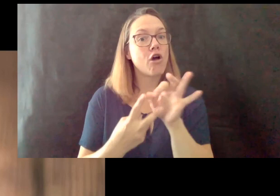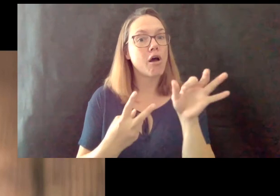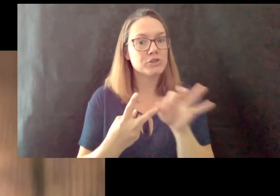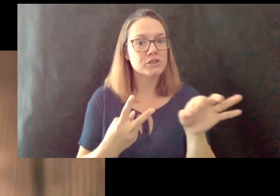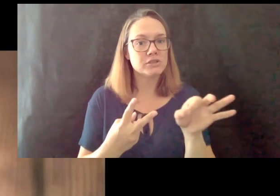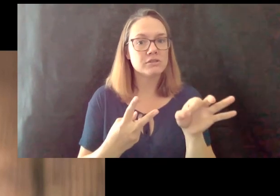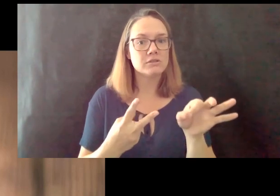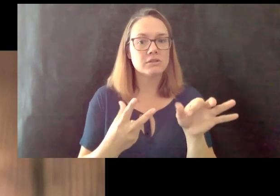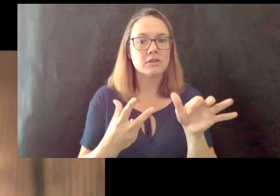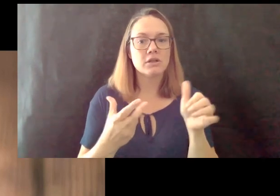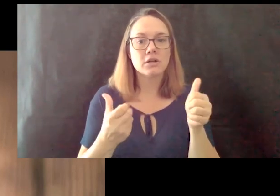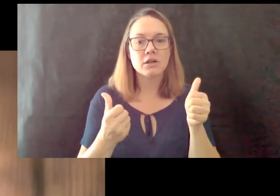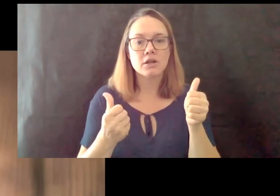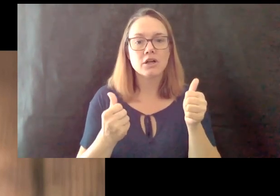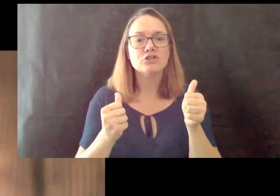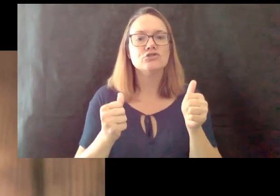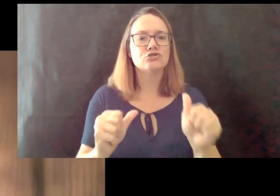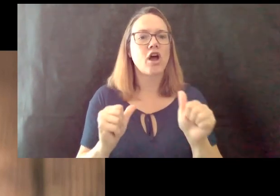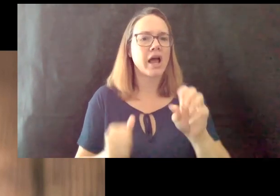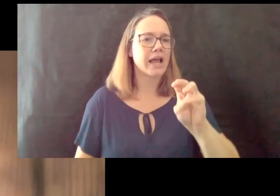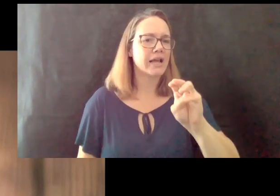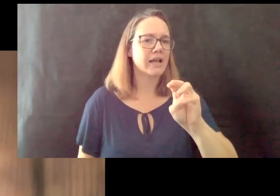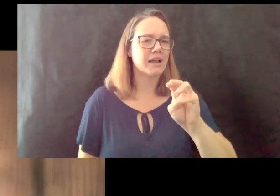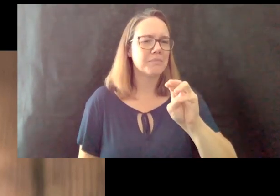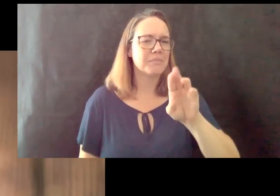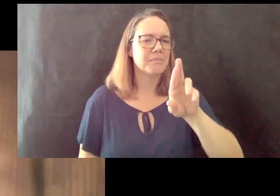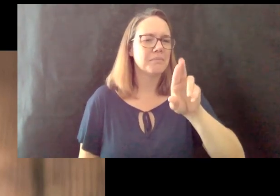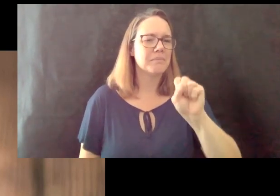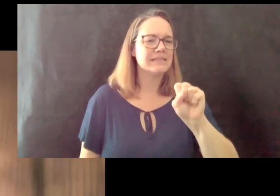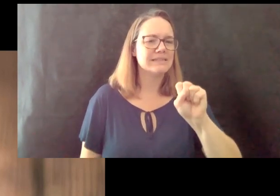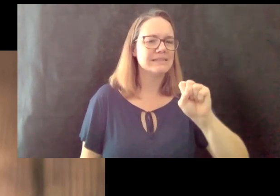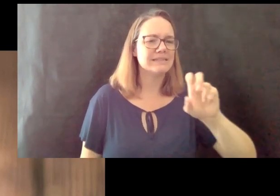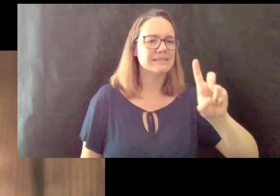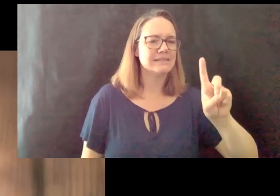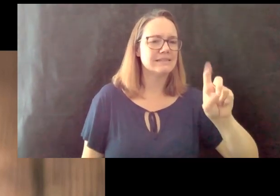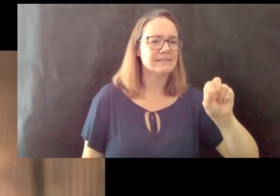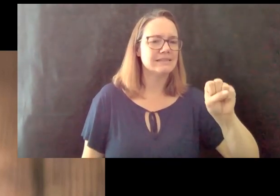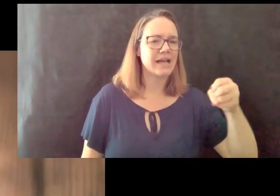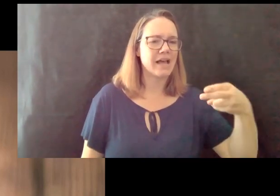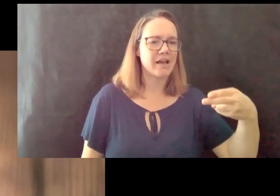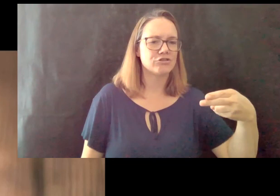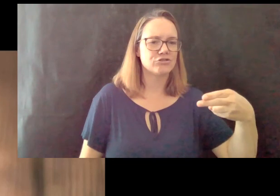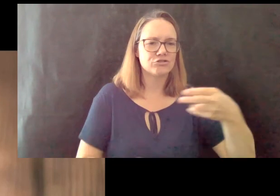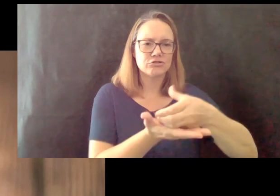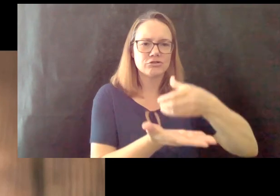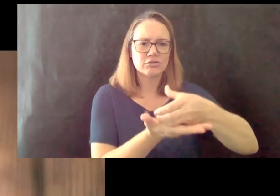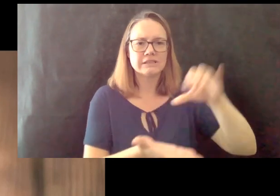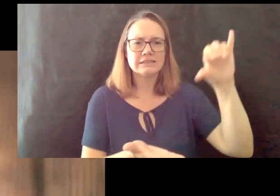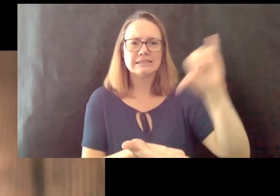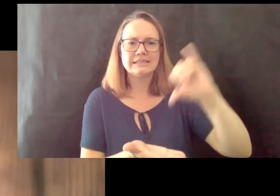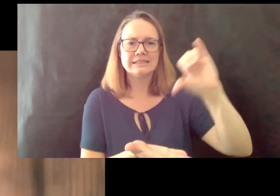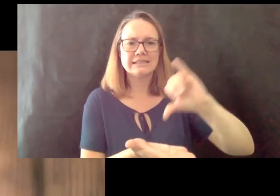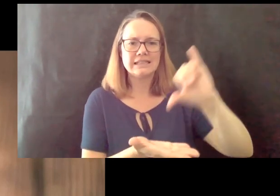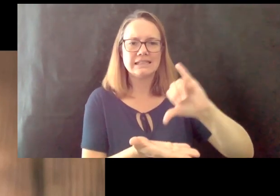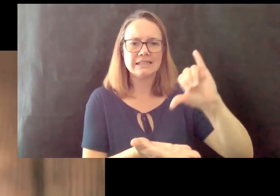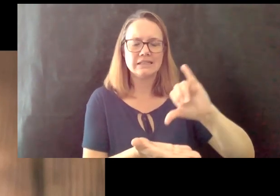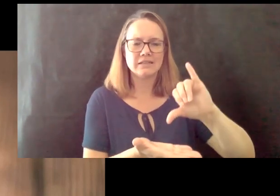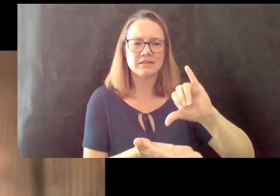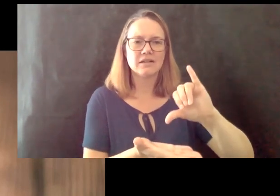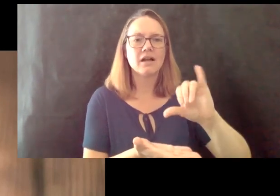option might be trying, has anybody heard of the Mrs. Dash seasonings? basically what they